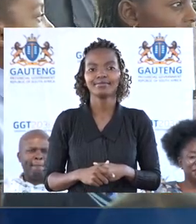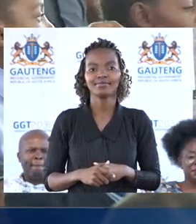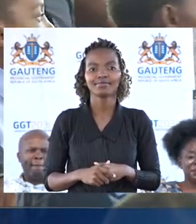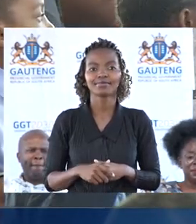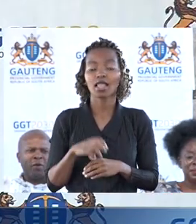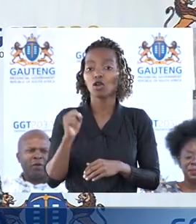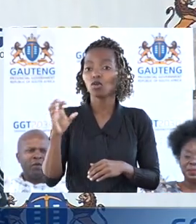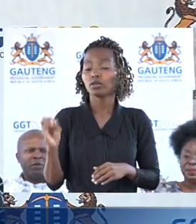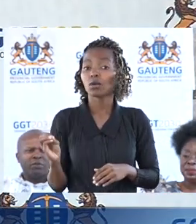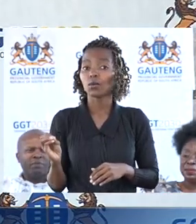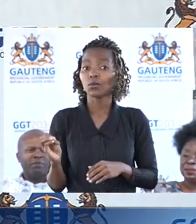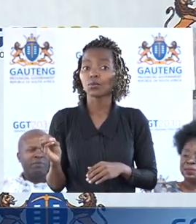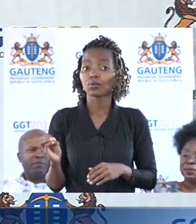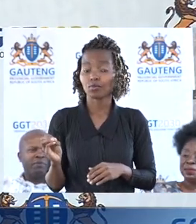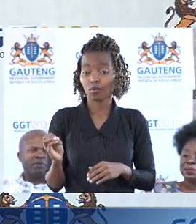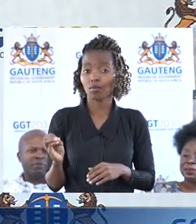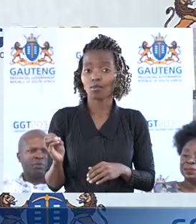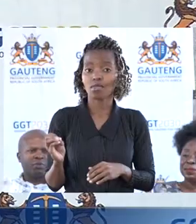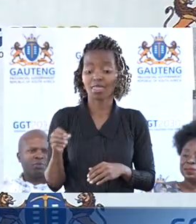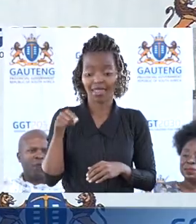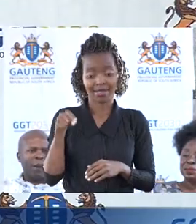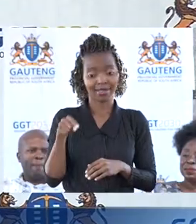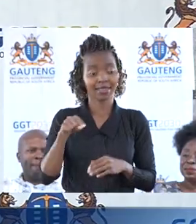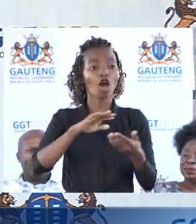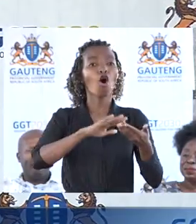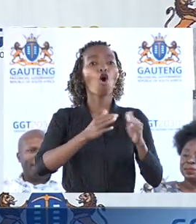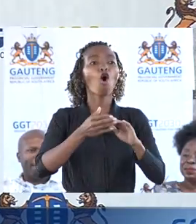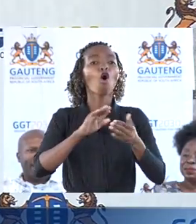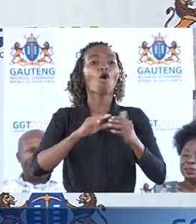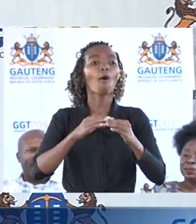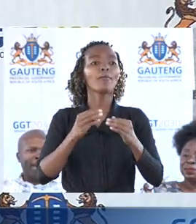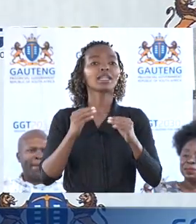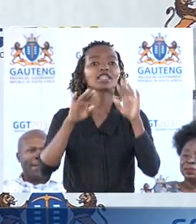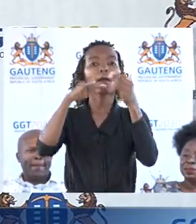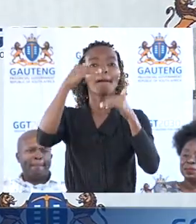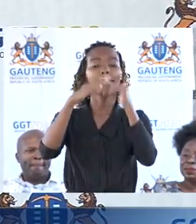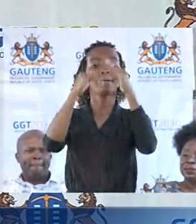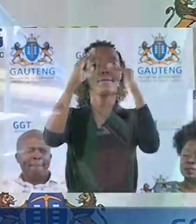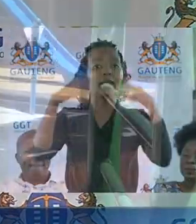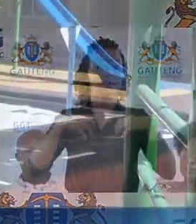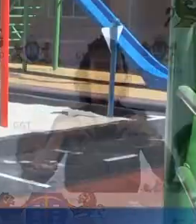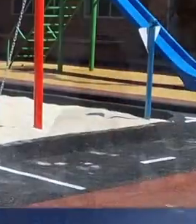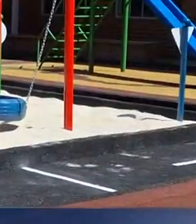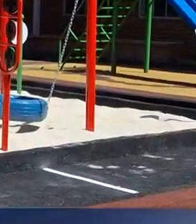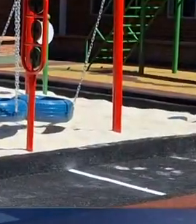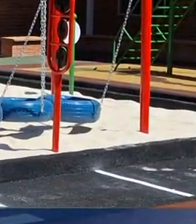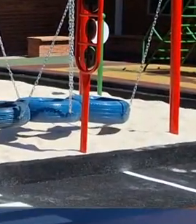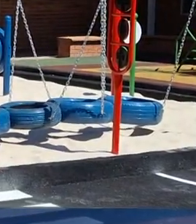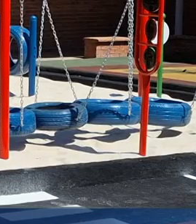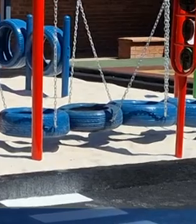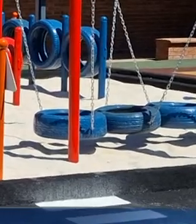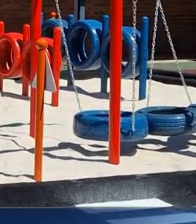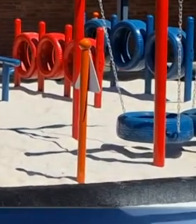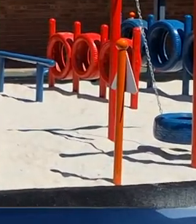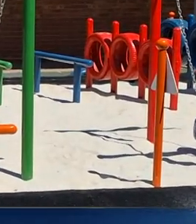So this is a community property. It must be utilized by the community. But we